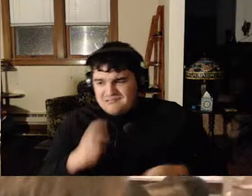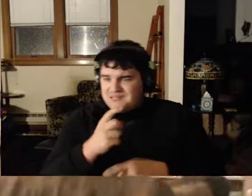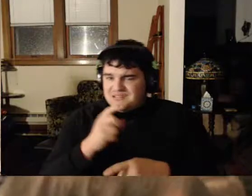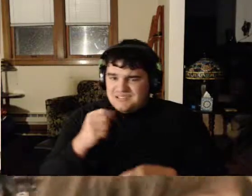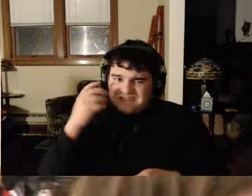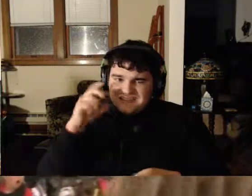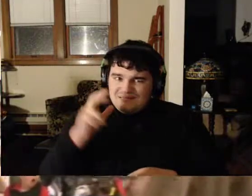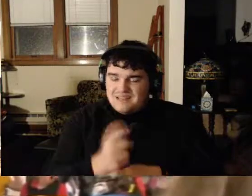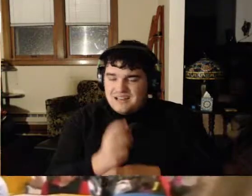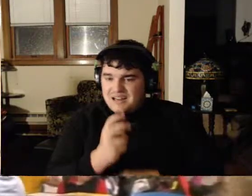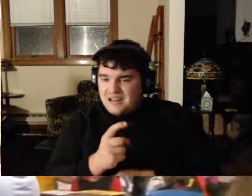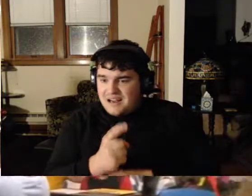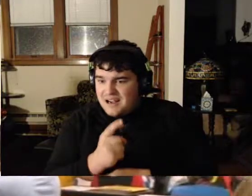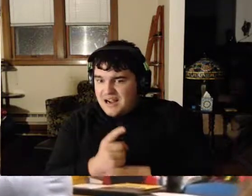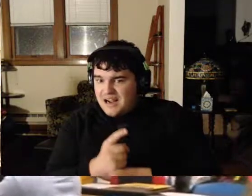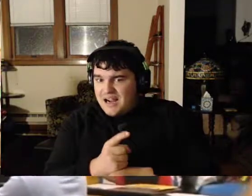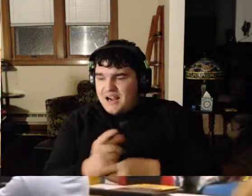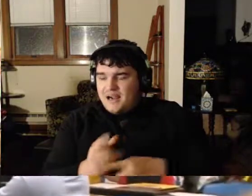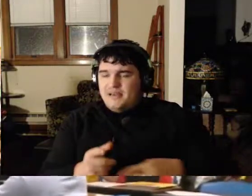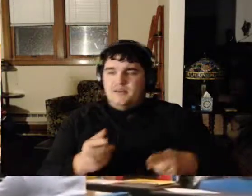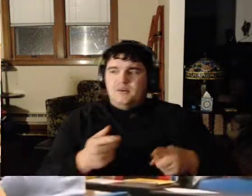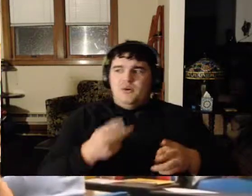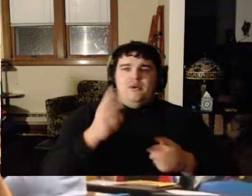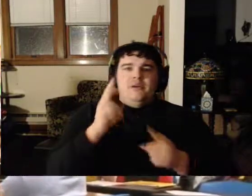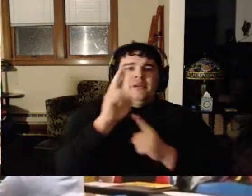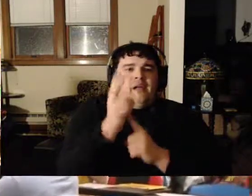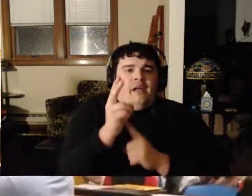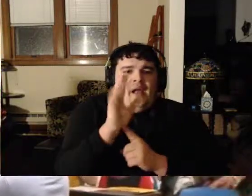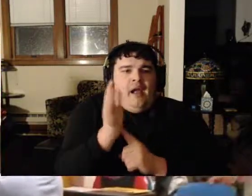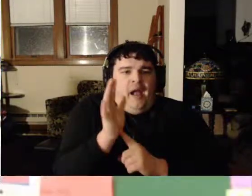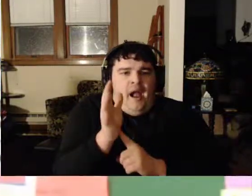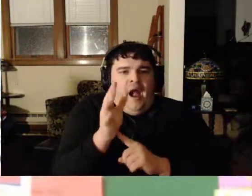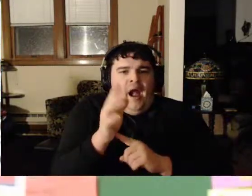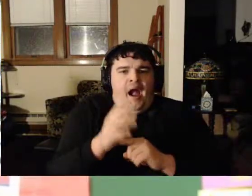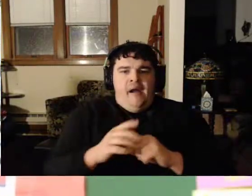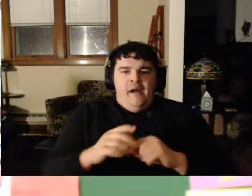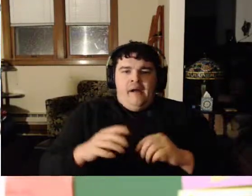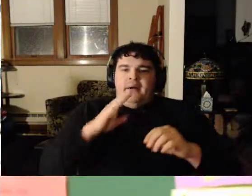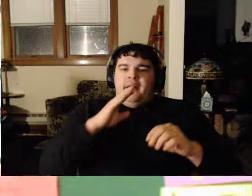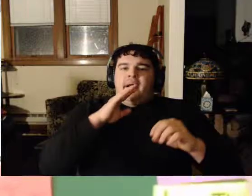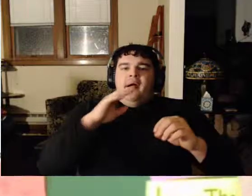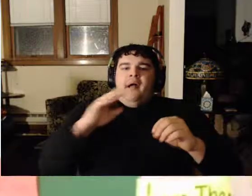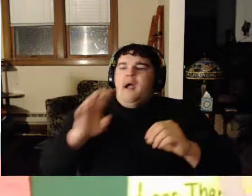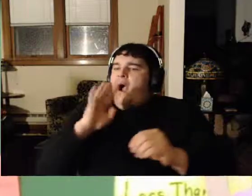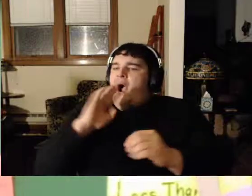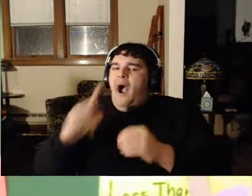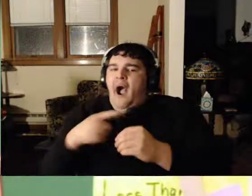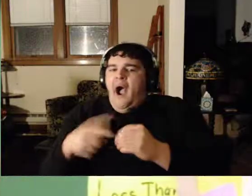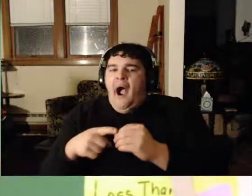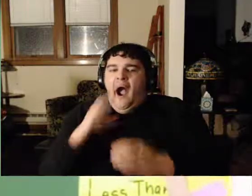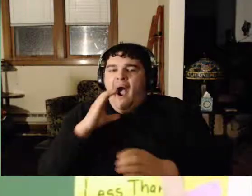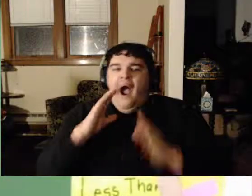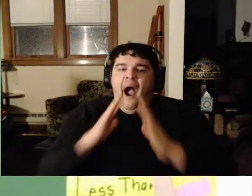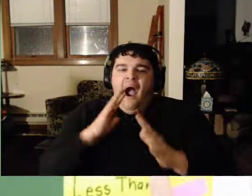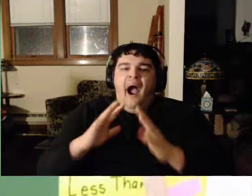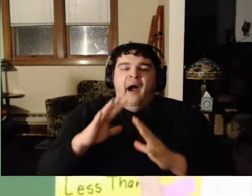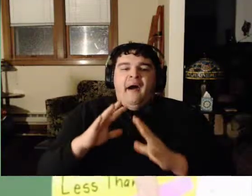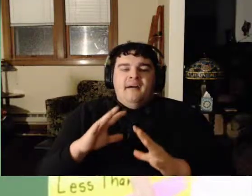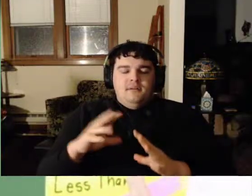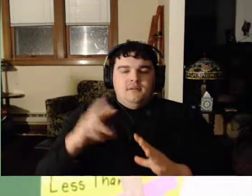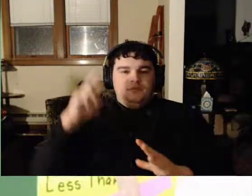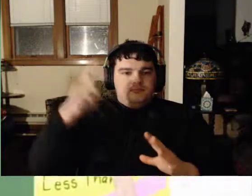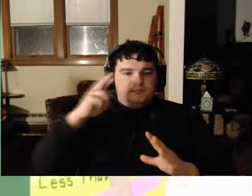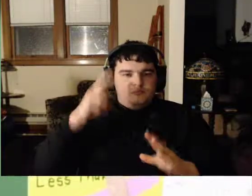sharing. So take a couple minutes to share your purpose statements and see if they're clear